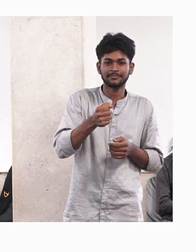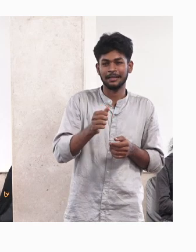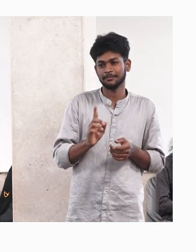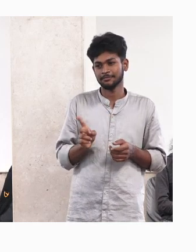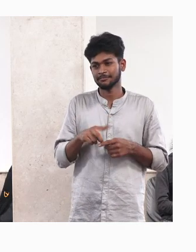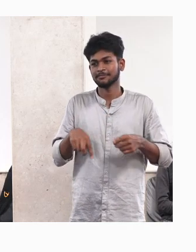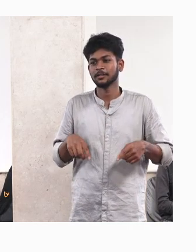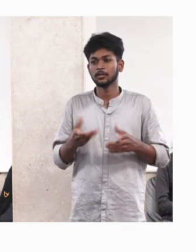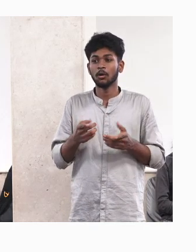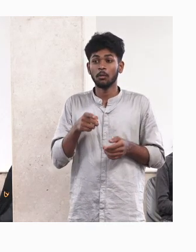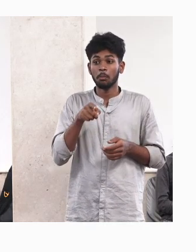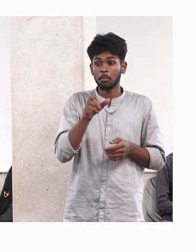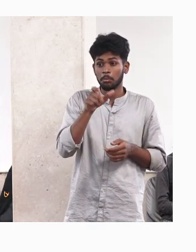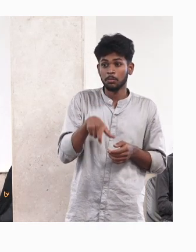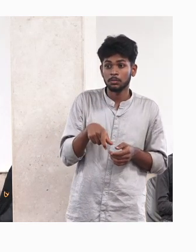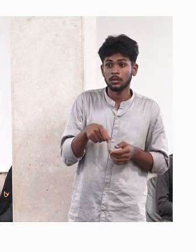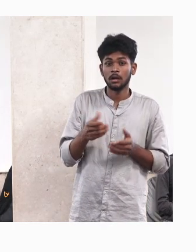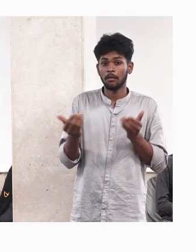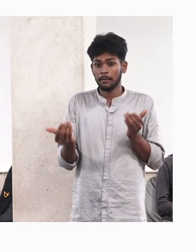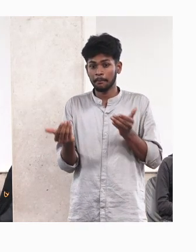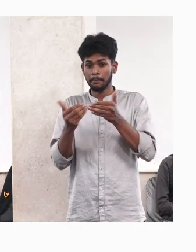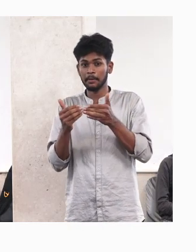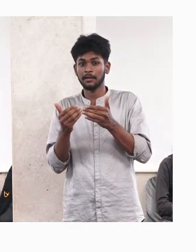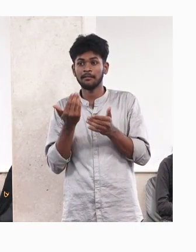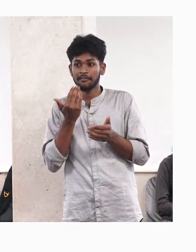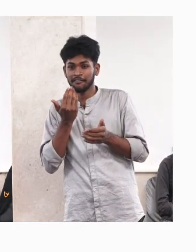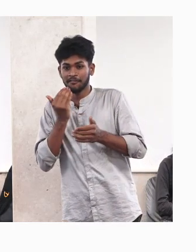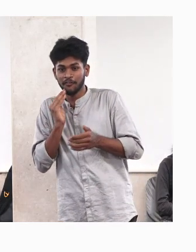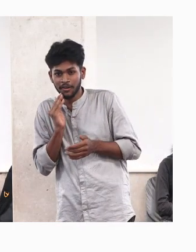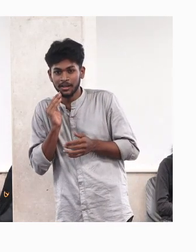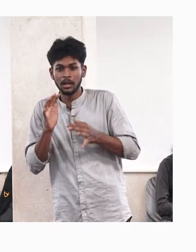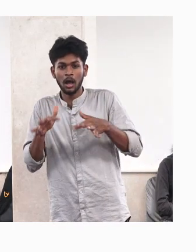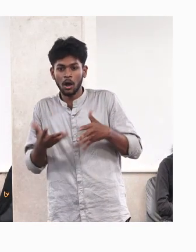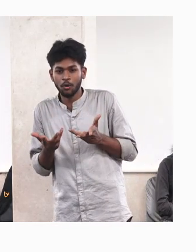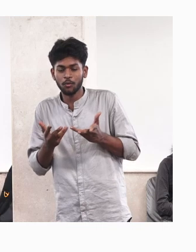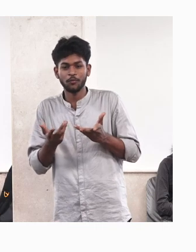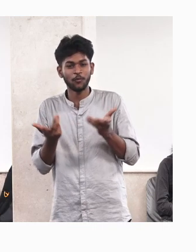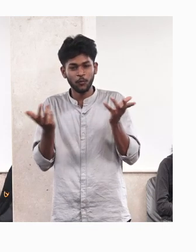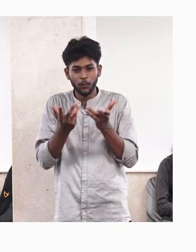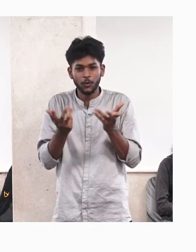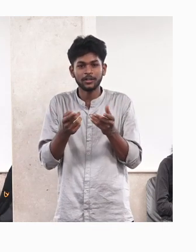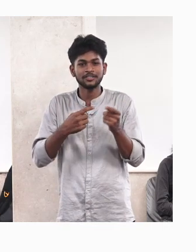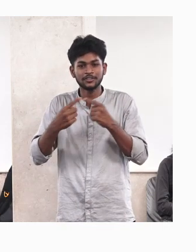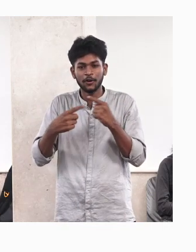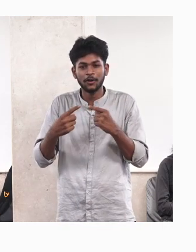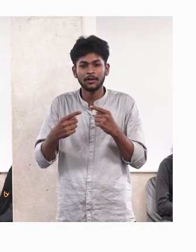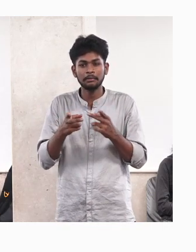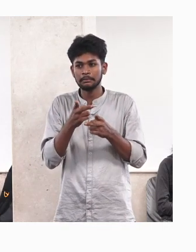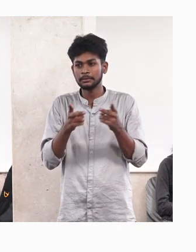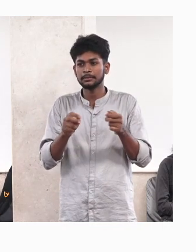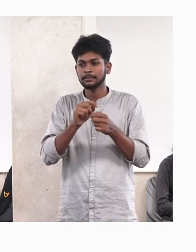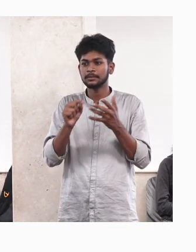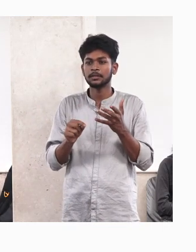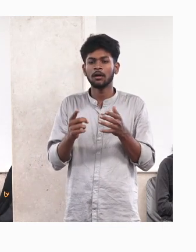where, how we meet, with whom we meet, what are we talking about? The first question is, who would like to